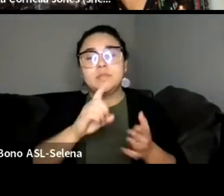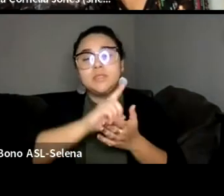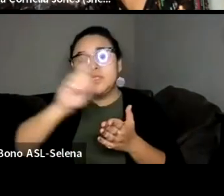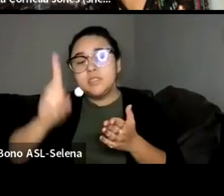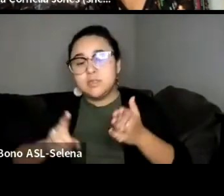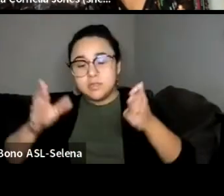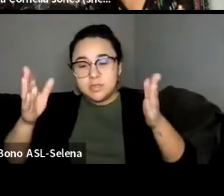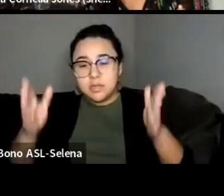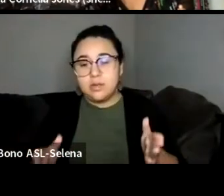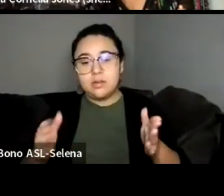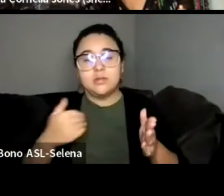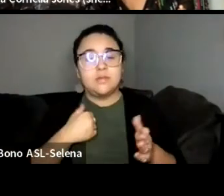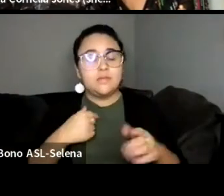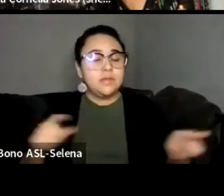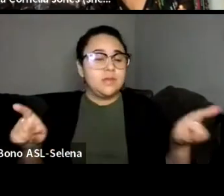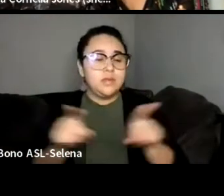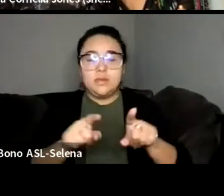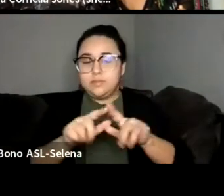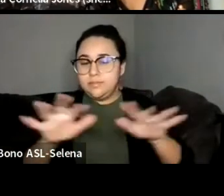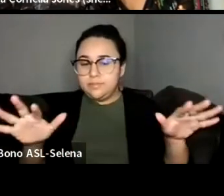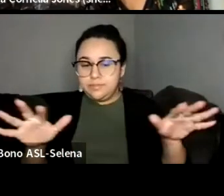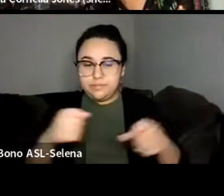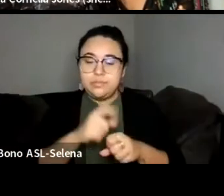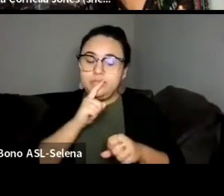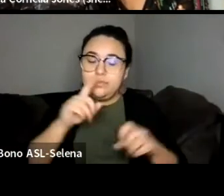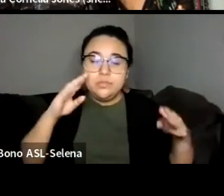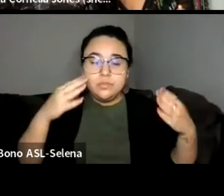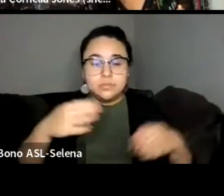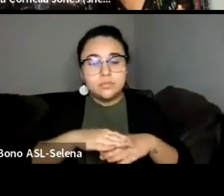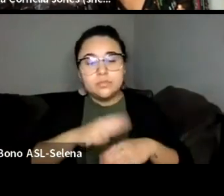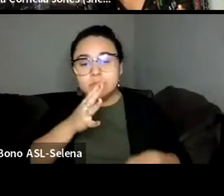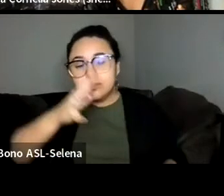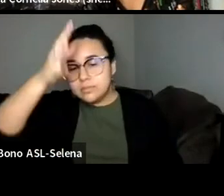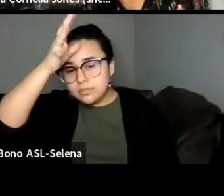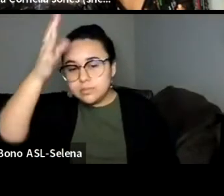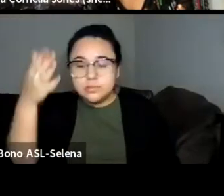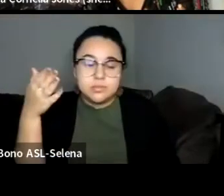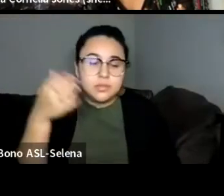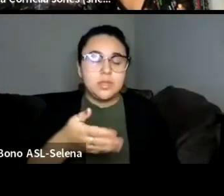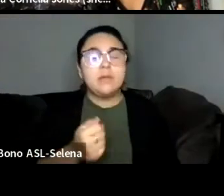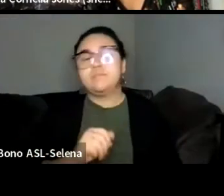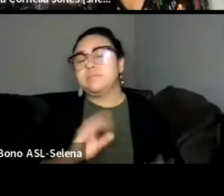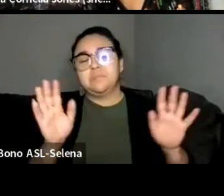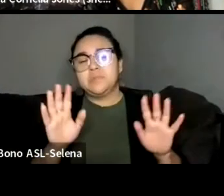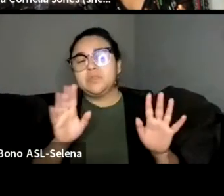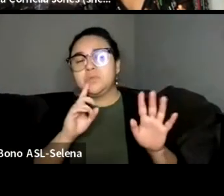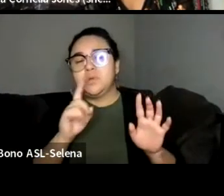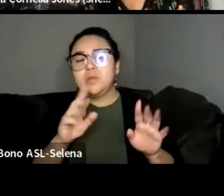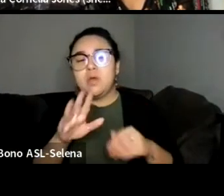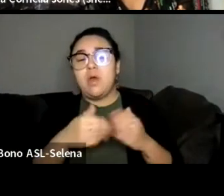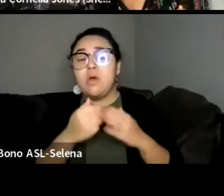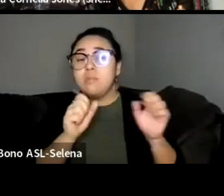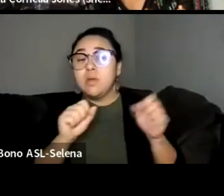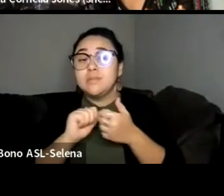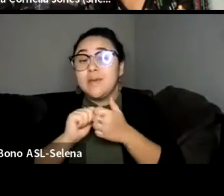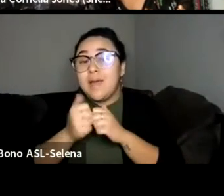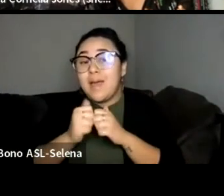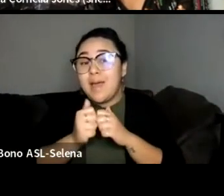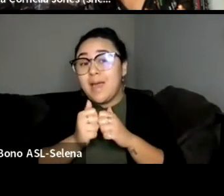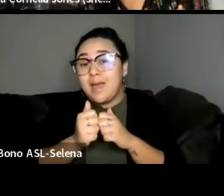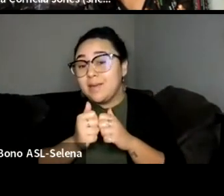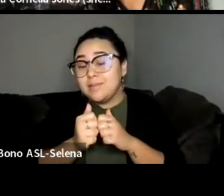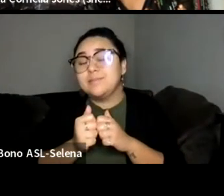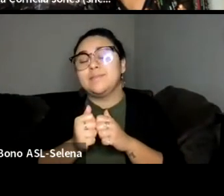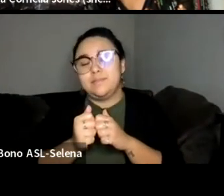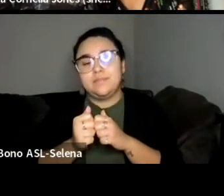same diversity. I wanted to make sure that we were focusing on parents being in the room. So all of that was made possible, and